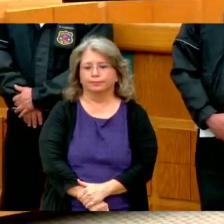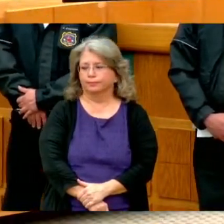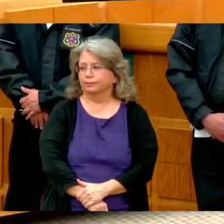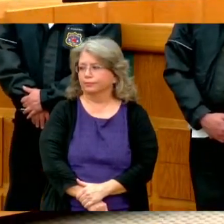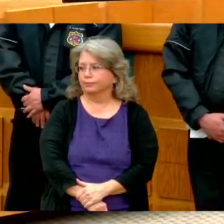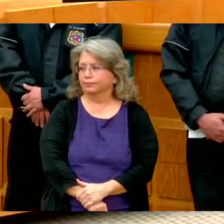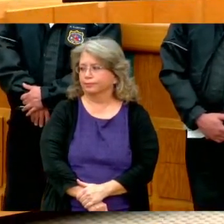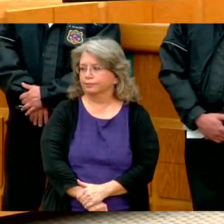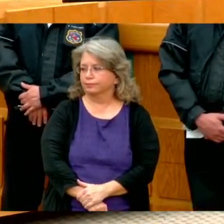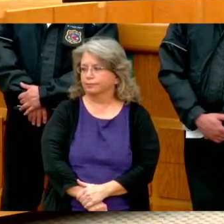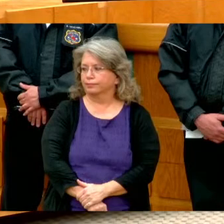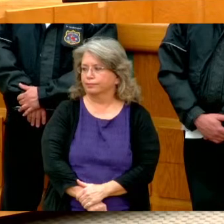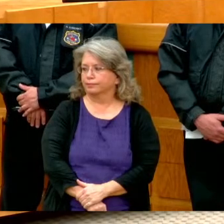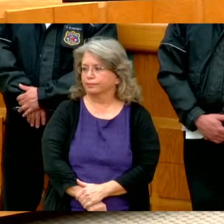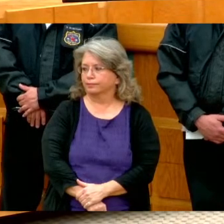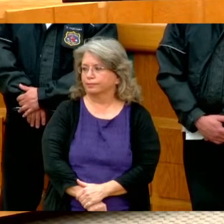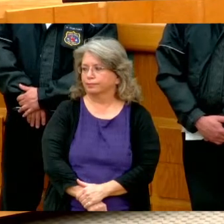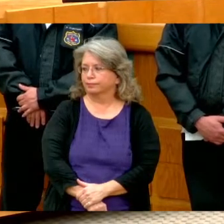encuentra en el portal